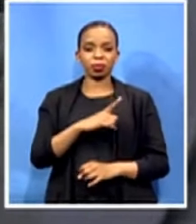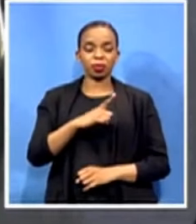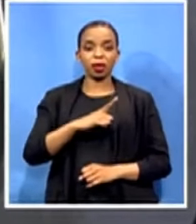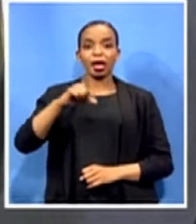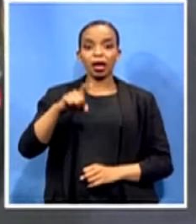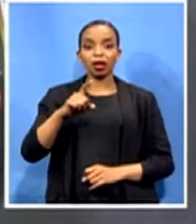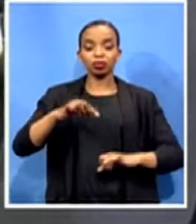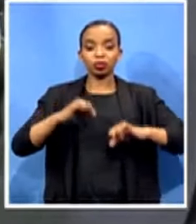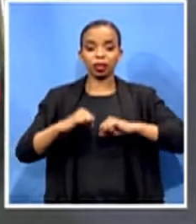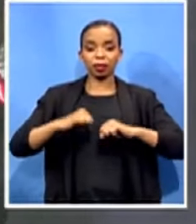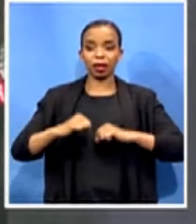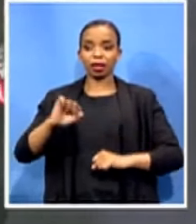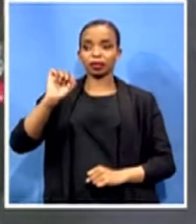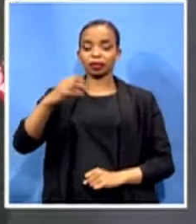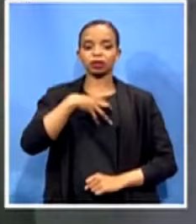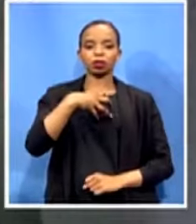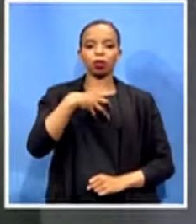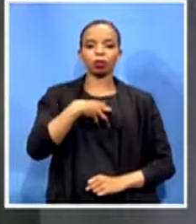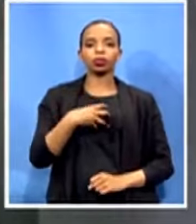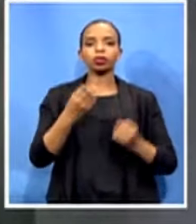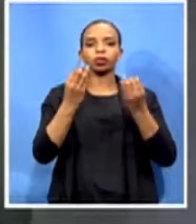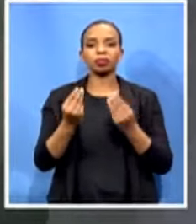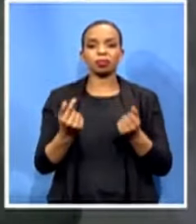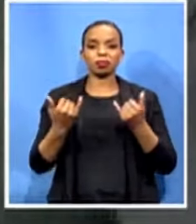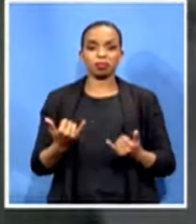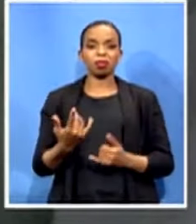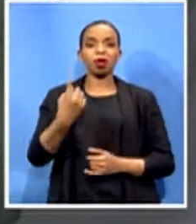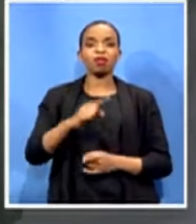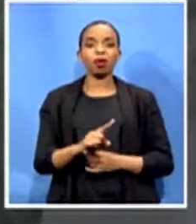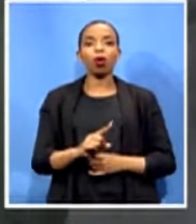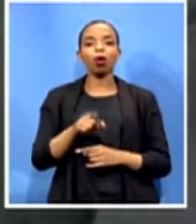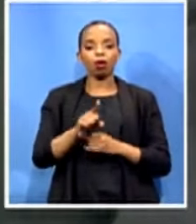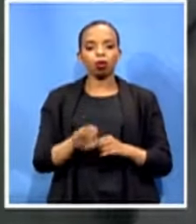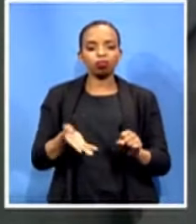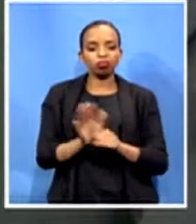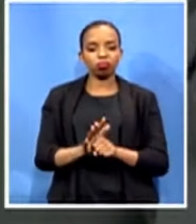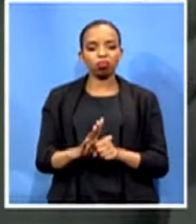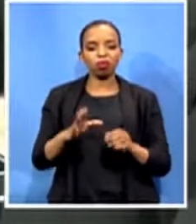possibility of it being completely devalued. Noma Bolani, SABC News.